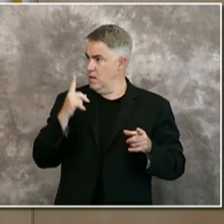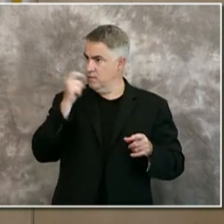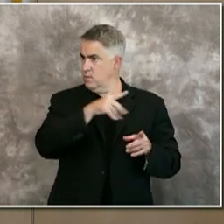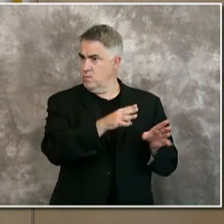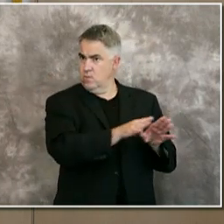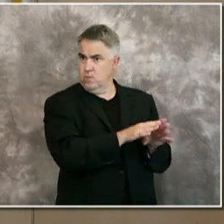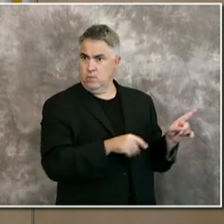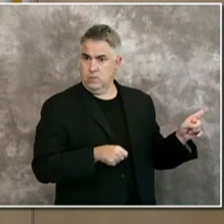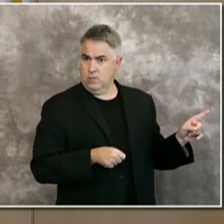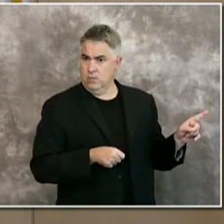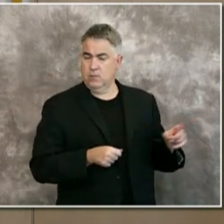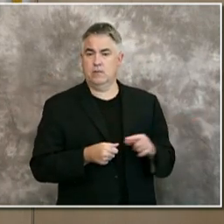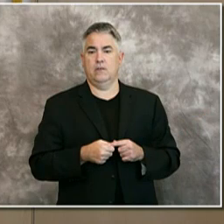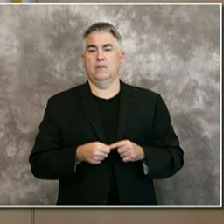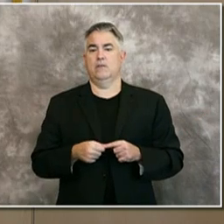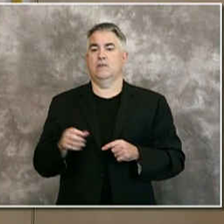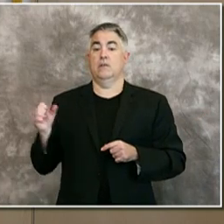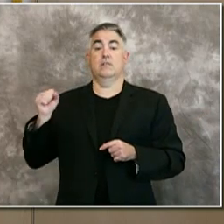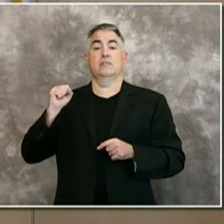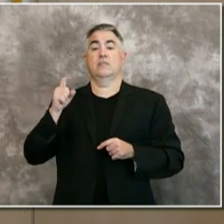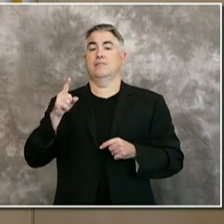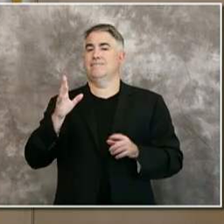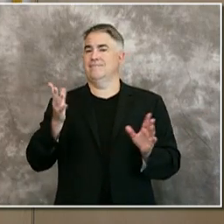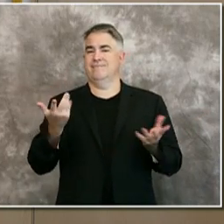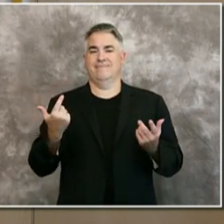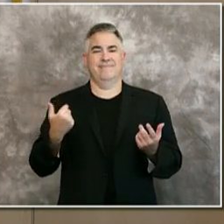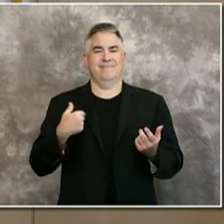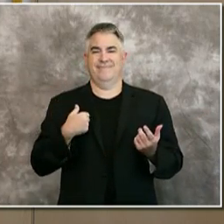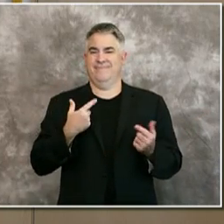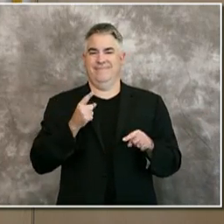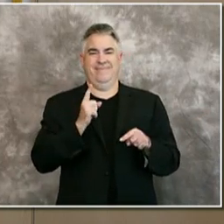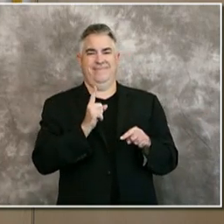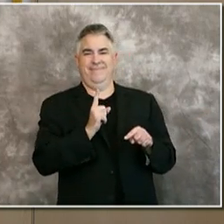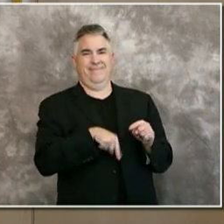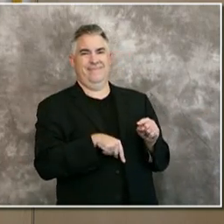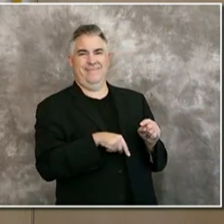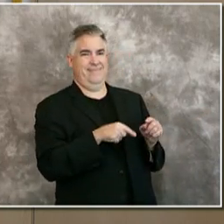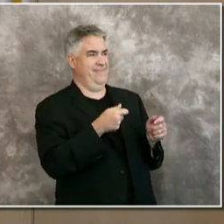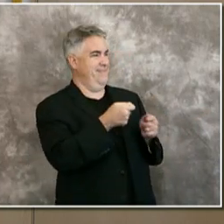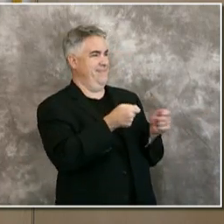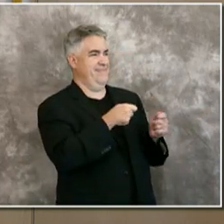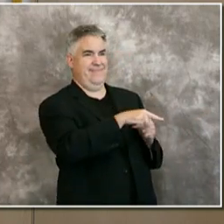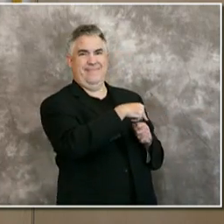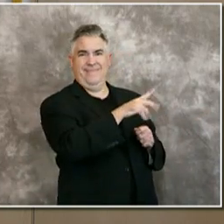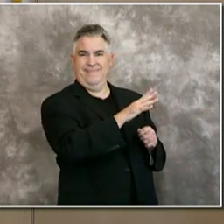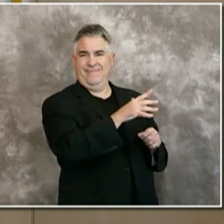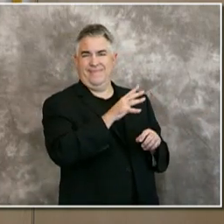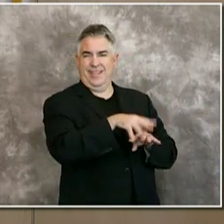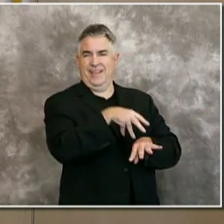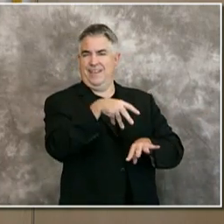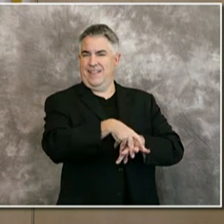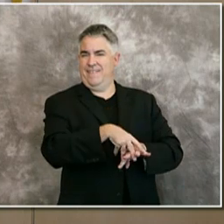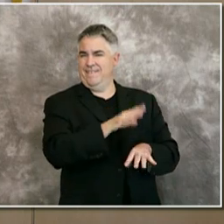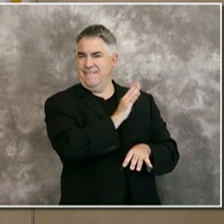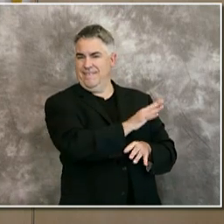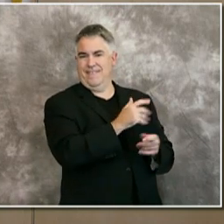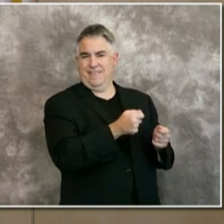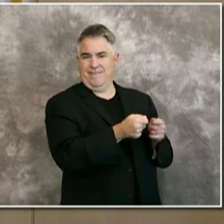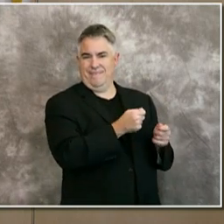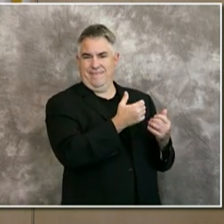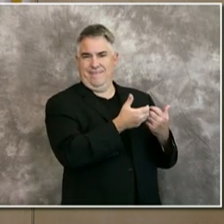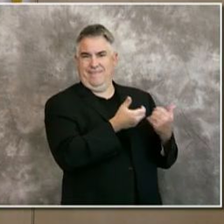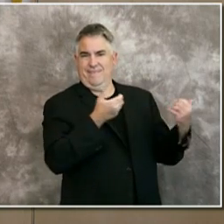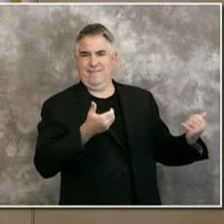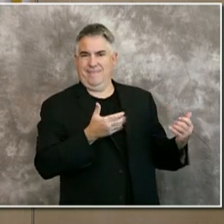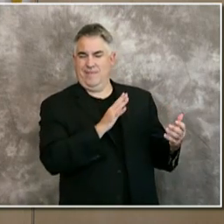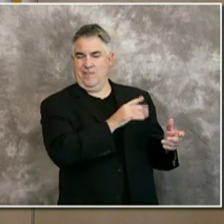know, San Diego County does not have jurisdiction over casinos because they are sovereign nations, but we do